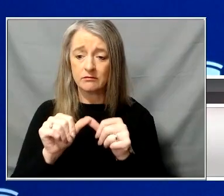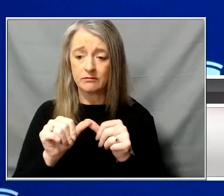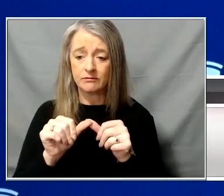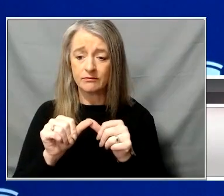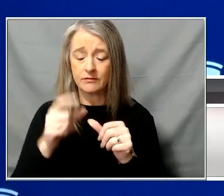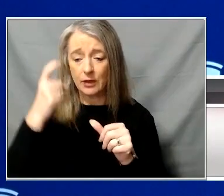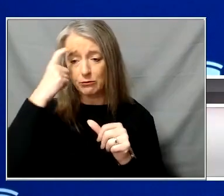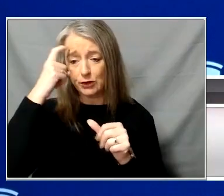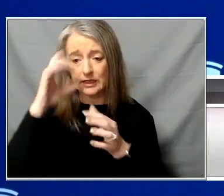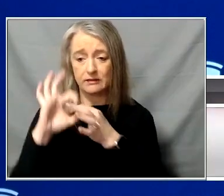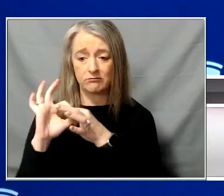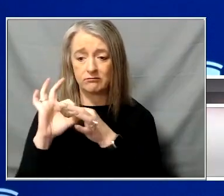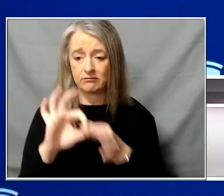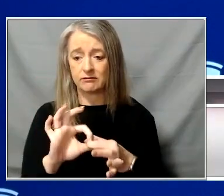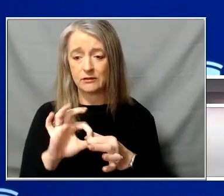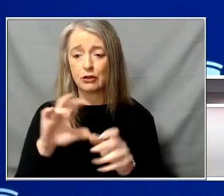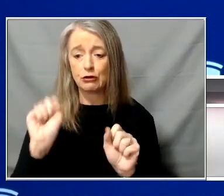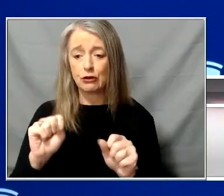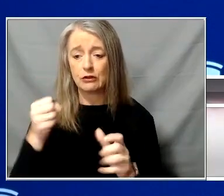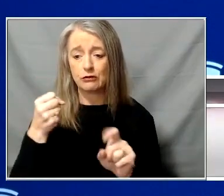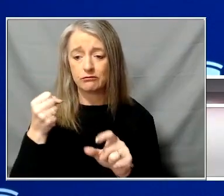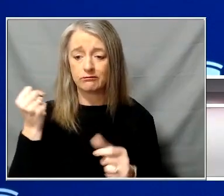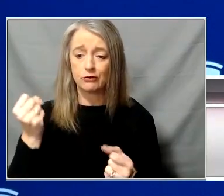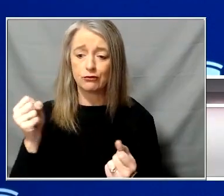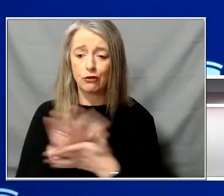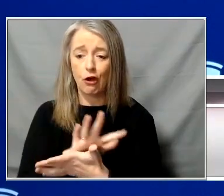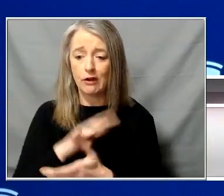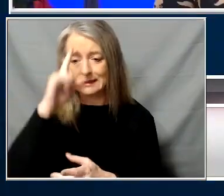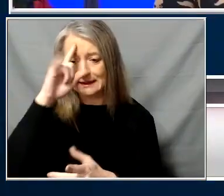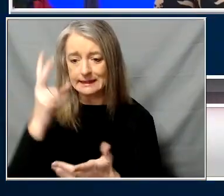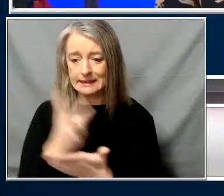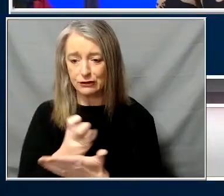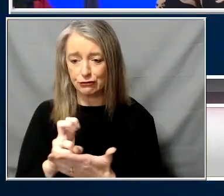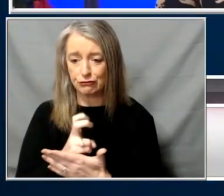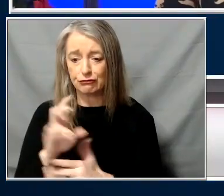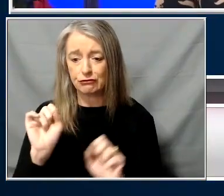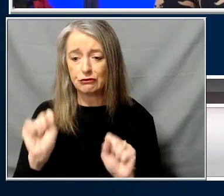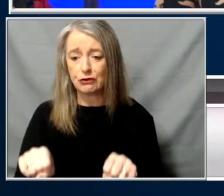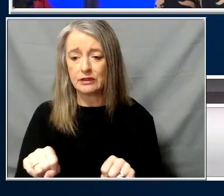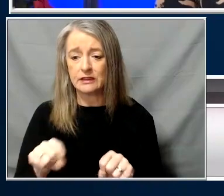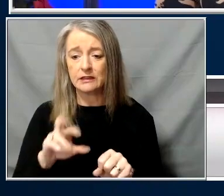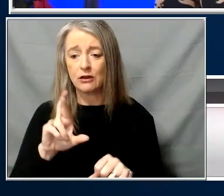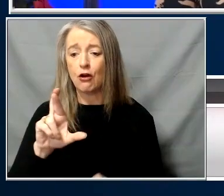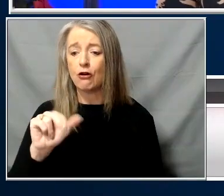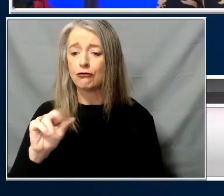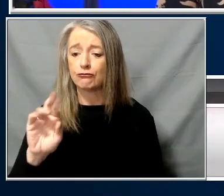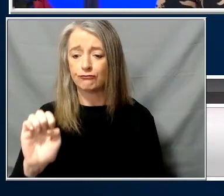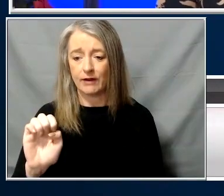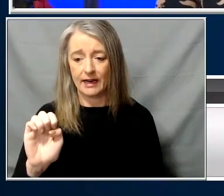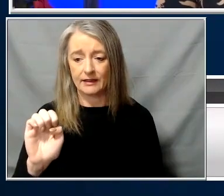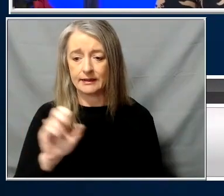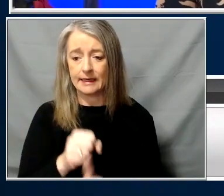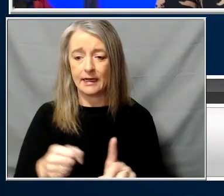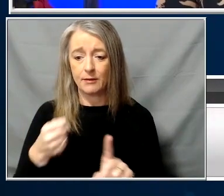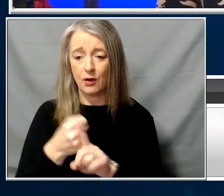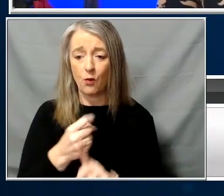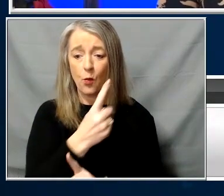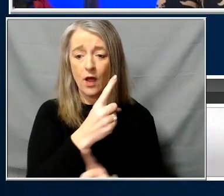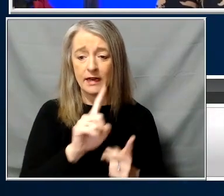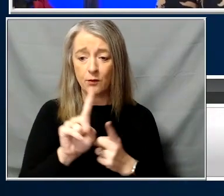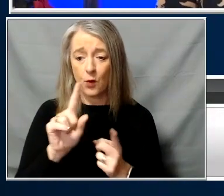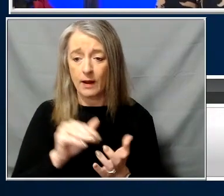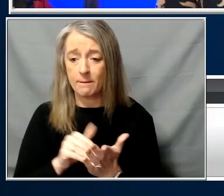it could lead to seizures as well as uncontrolled epilepsy. So it's extremely rare, we're learning, impacting about 1 in a million. What causes